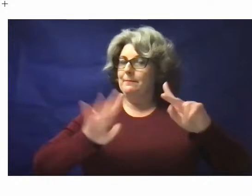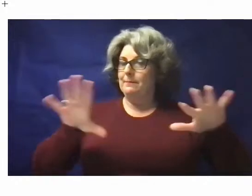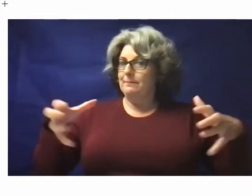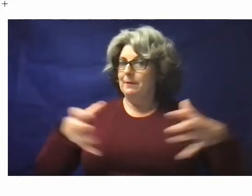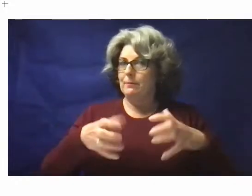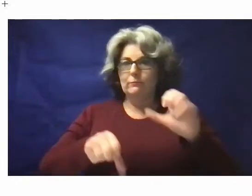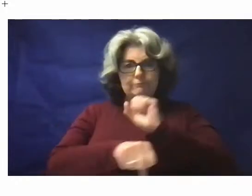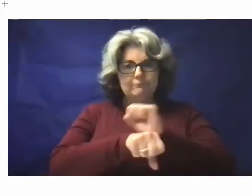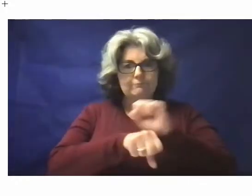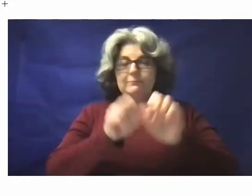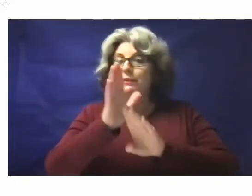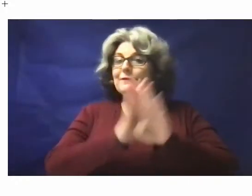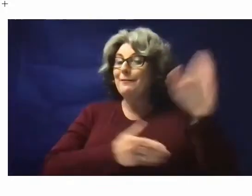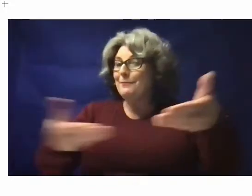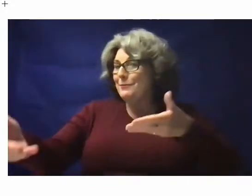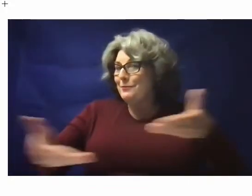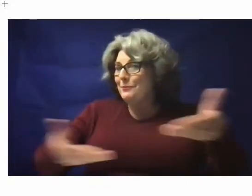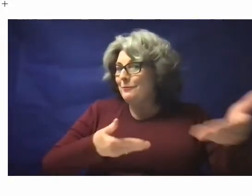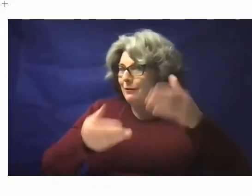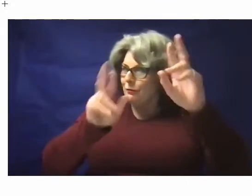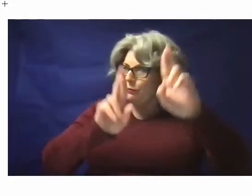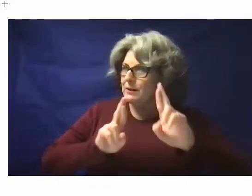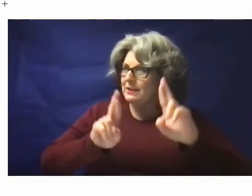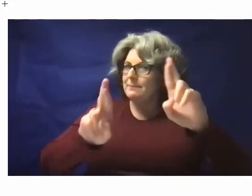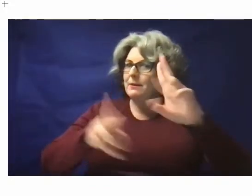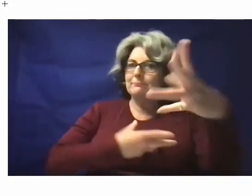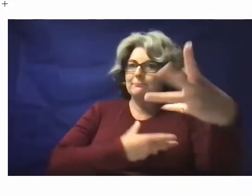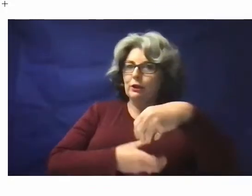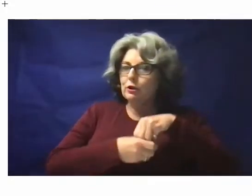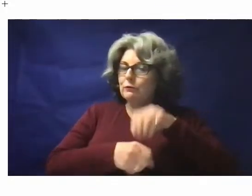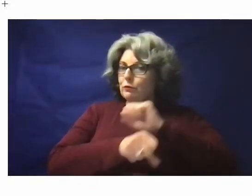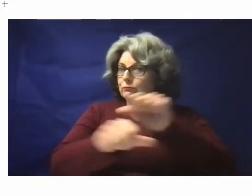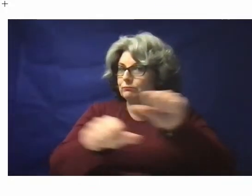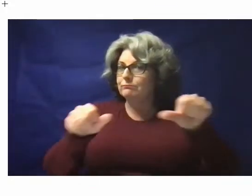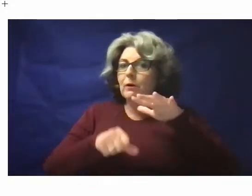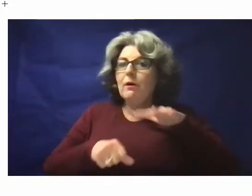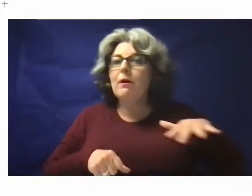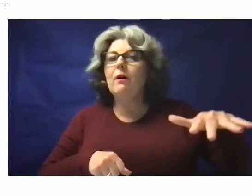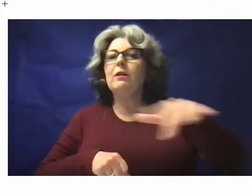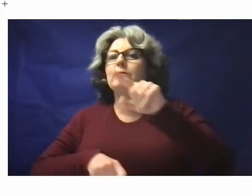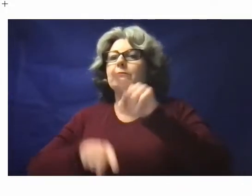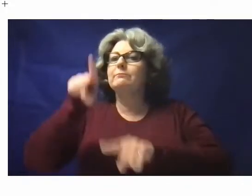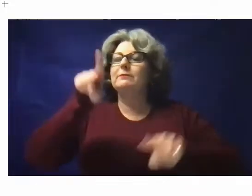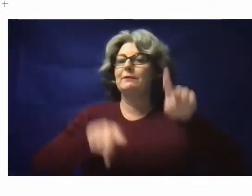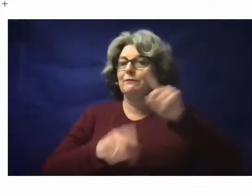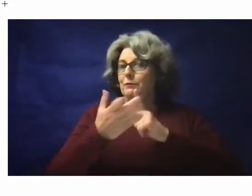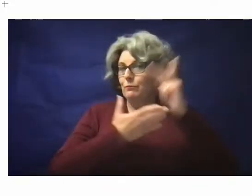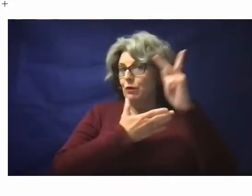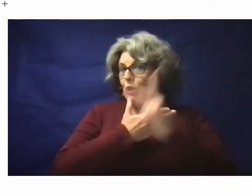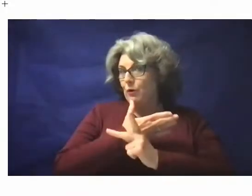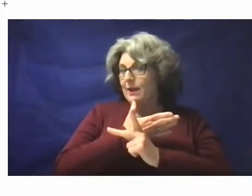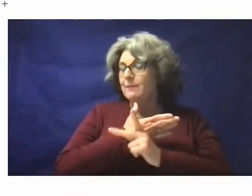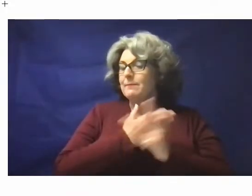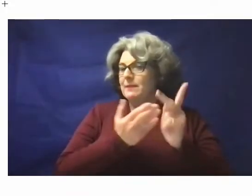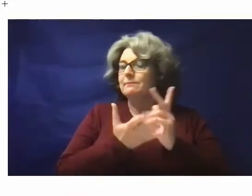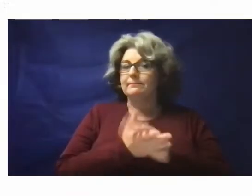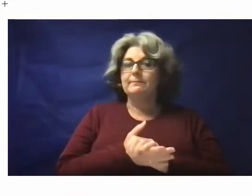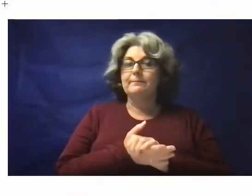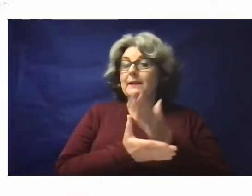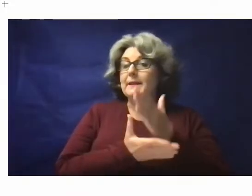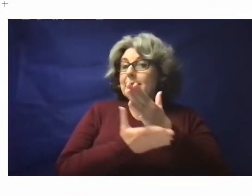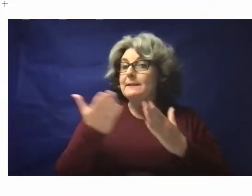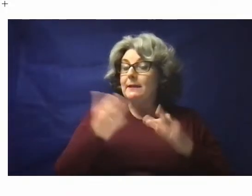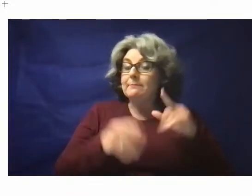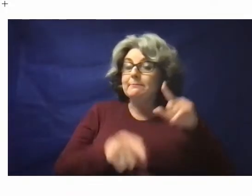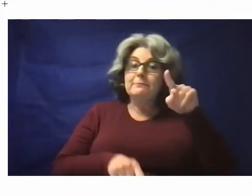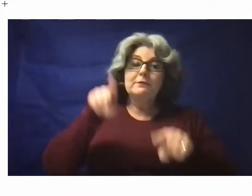a welcoming, respectful, and inclusive workplace throughout a variety of programs and initiatives. Some of our diversity